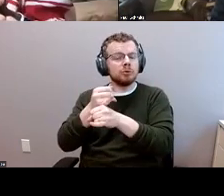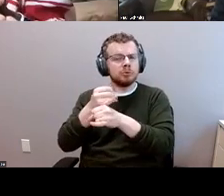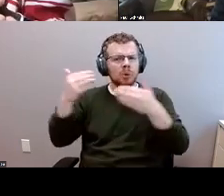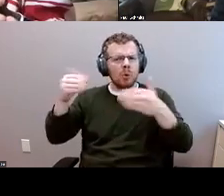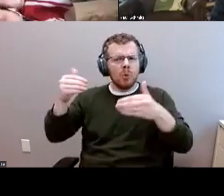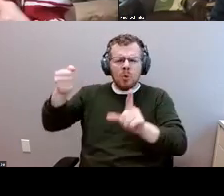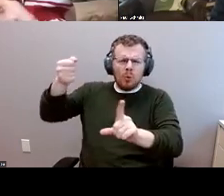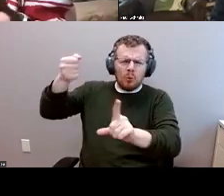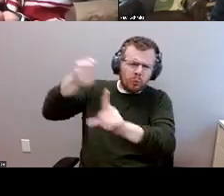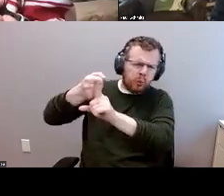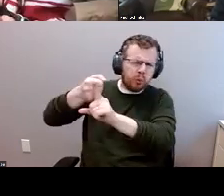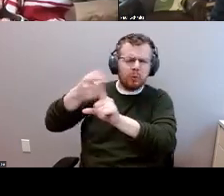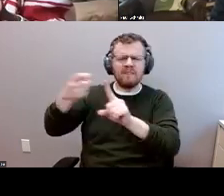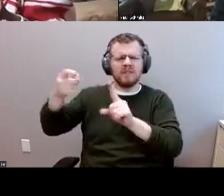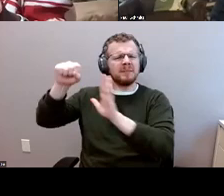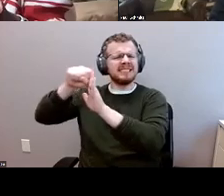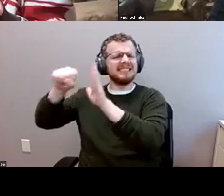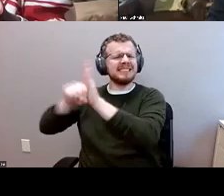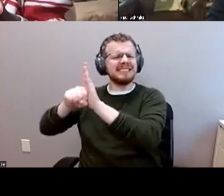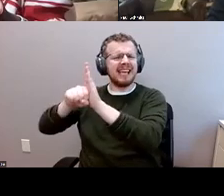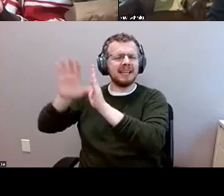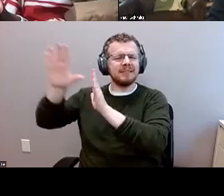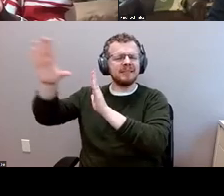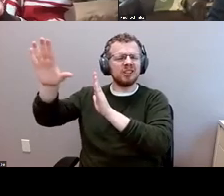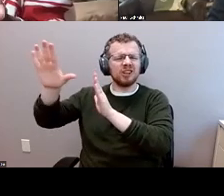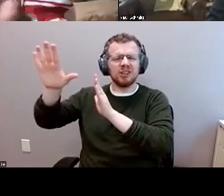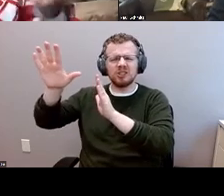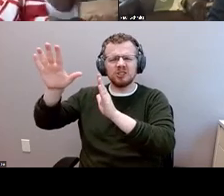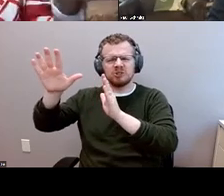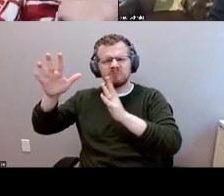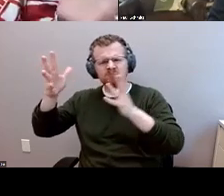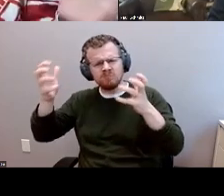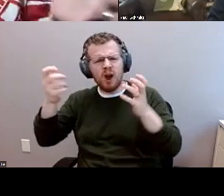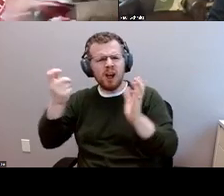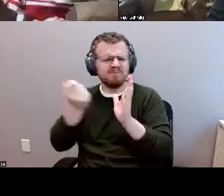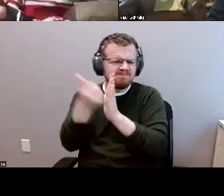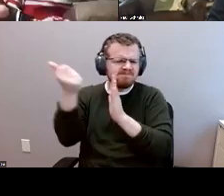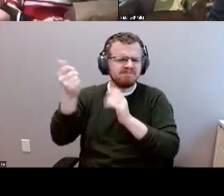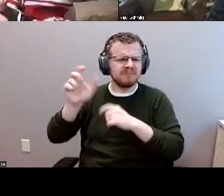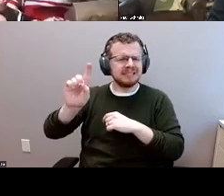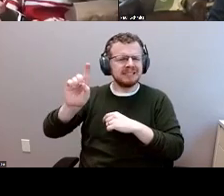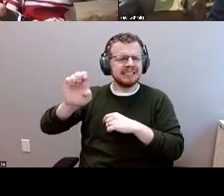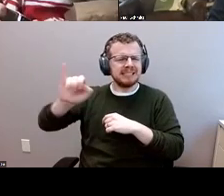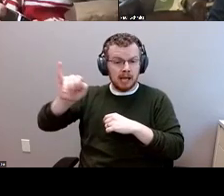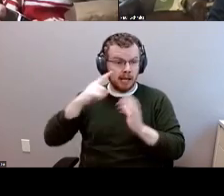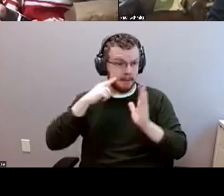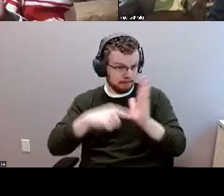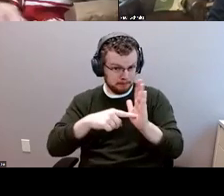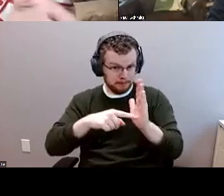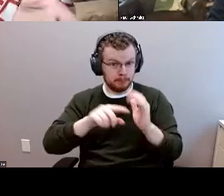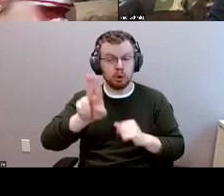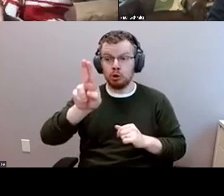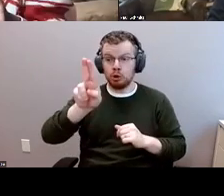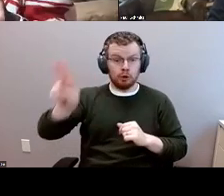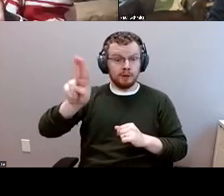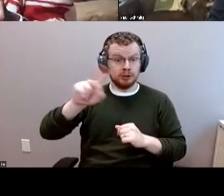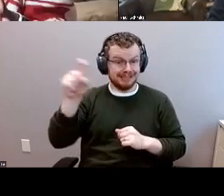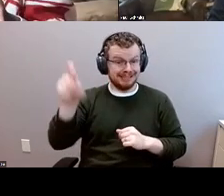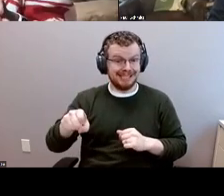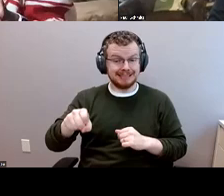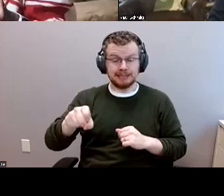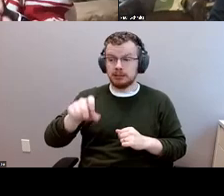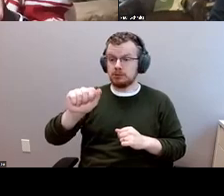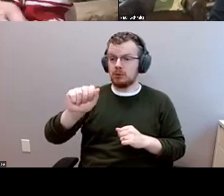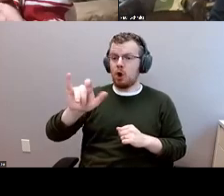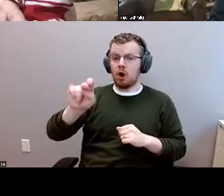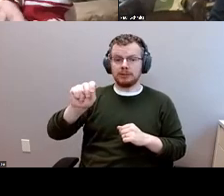state's legislation calling for the elimination of DEI programming and strategies. One example, the University of Texas at Austin released over 60